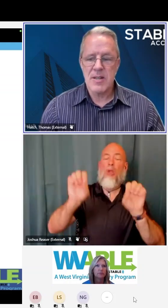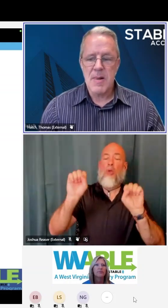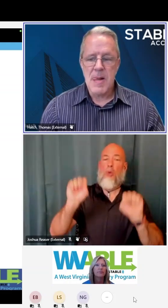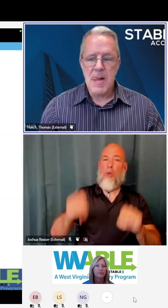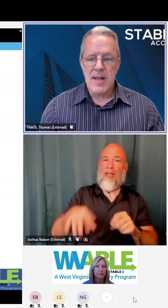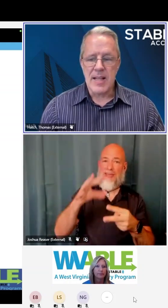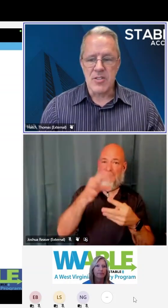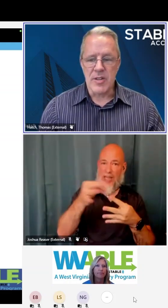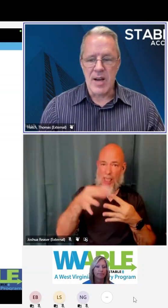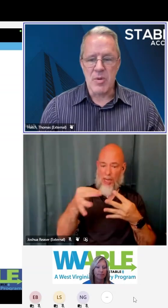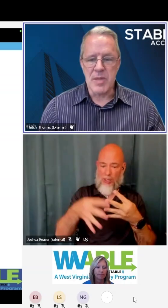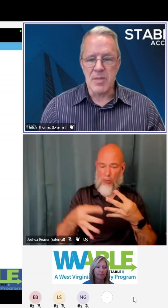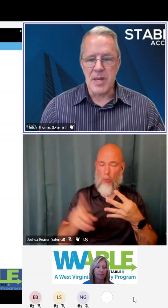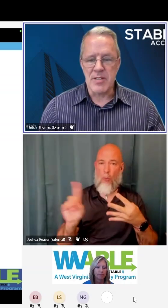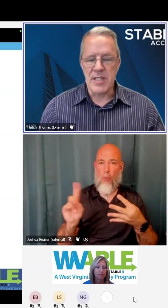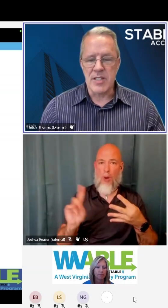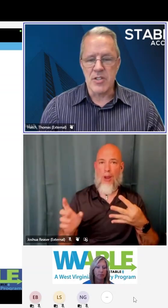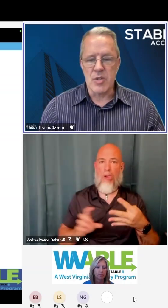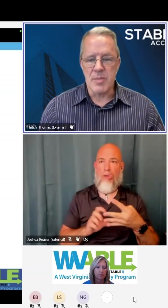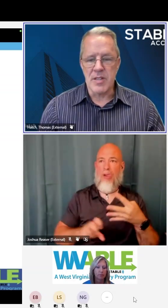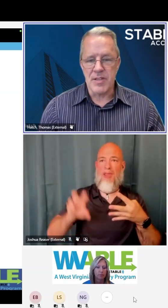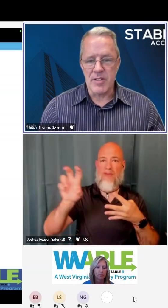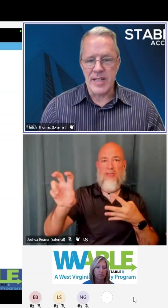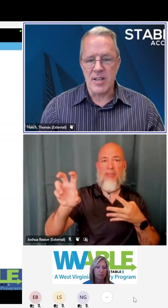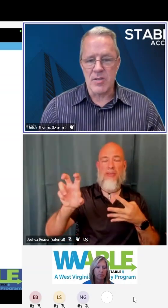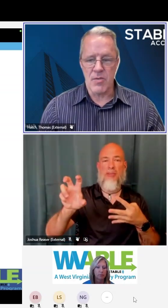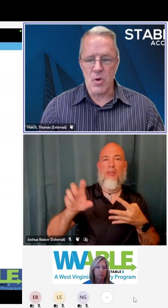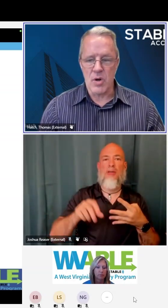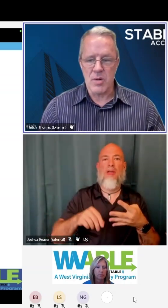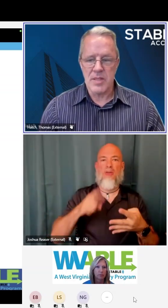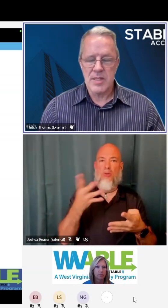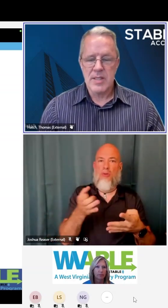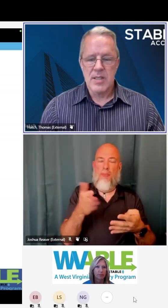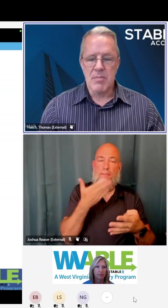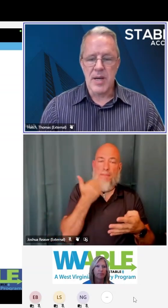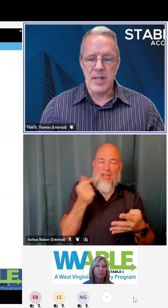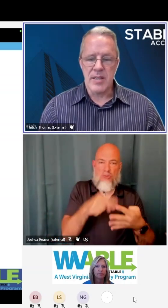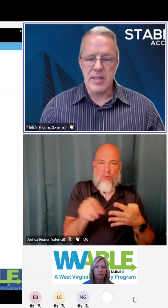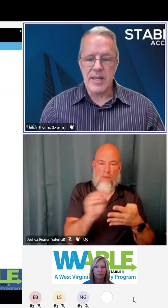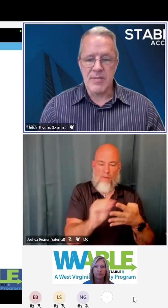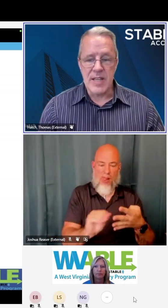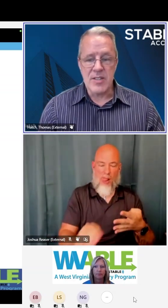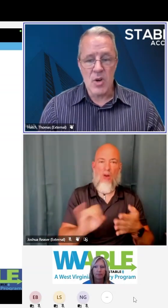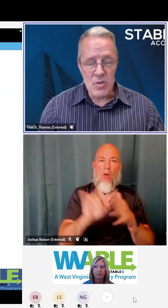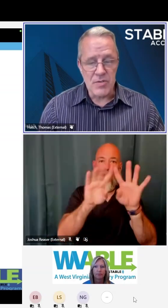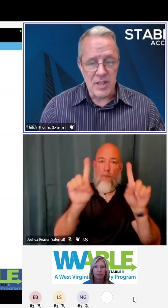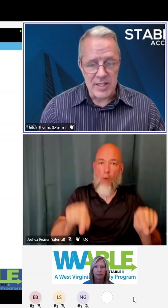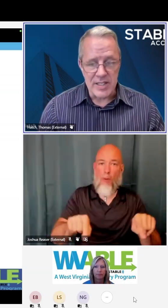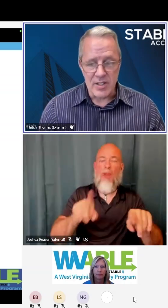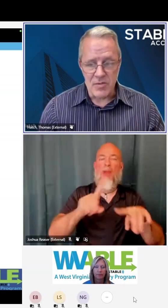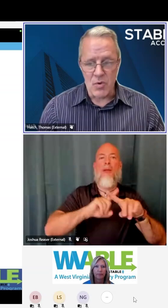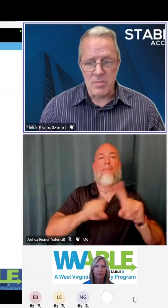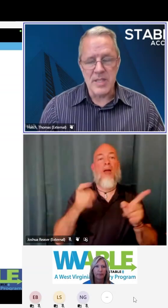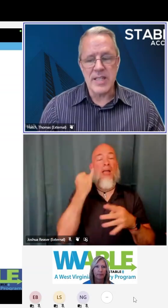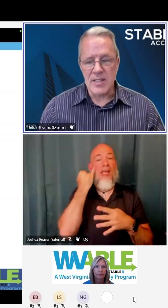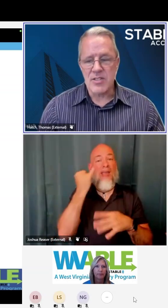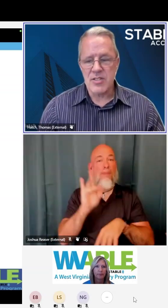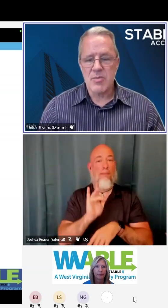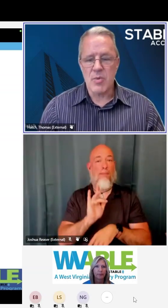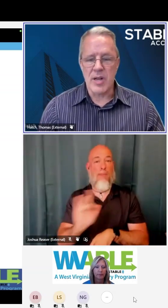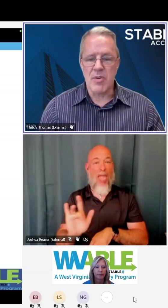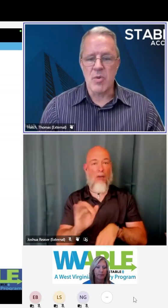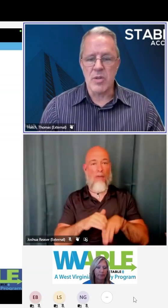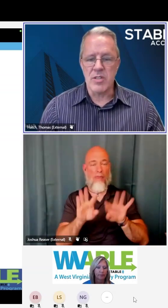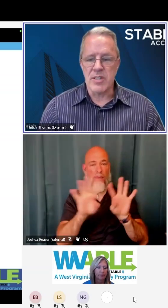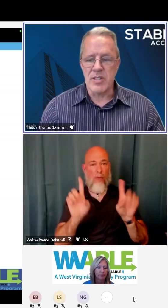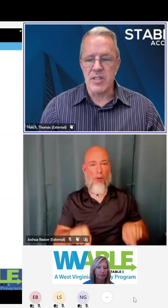investments. And so that would be the best thing to do, would be to fill that in on the form. But if they don't fill it in on the form, then